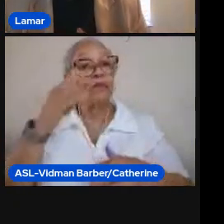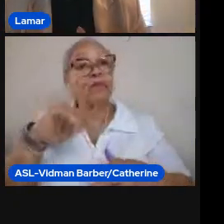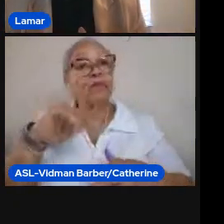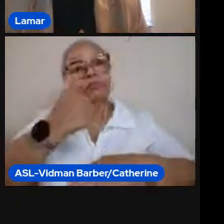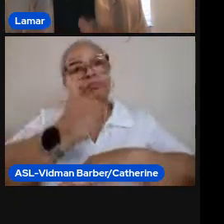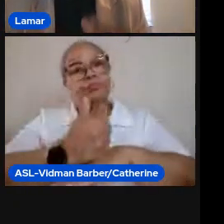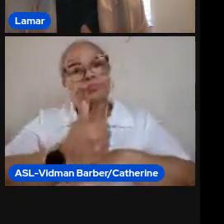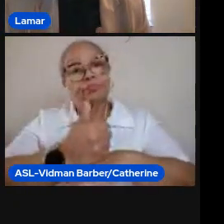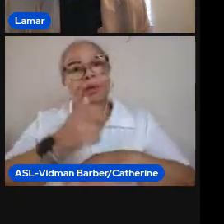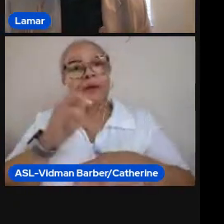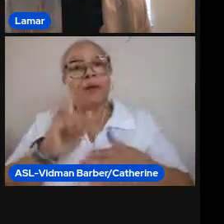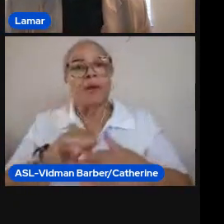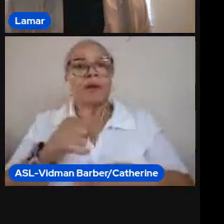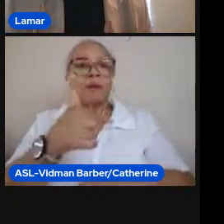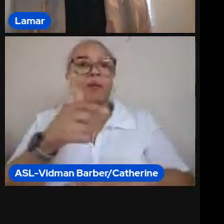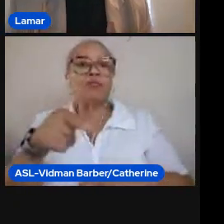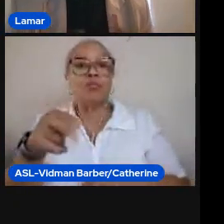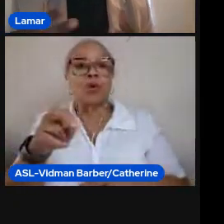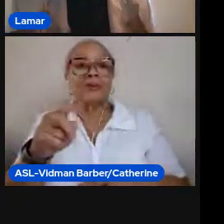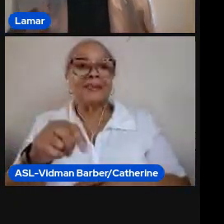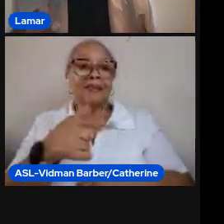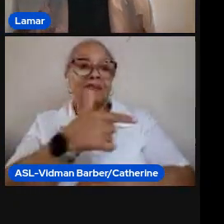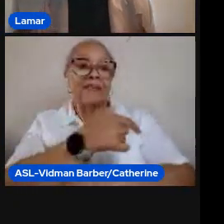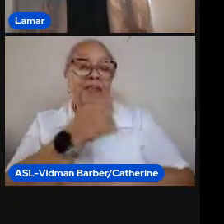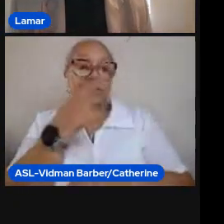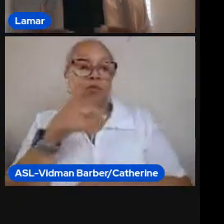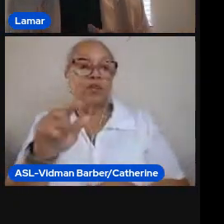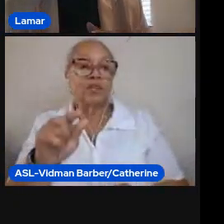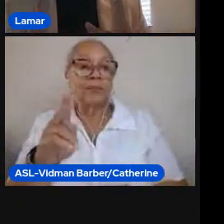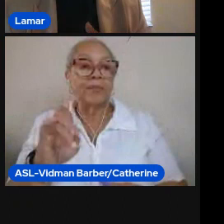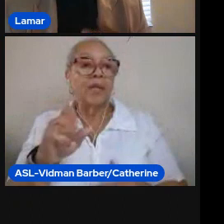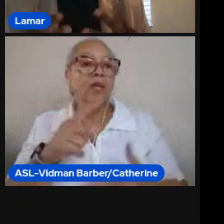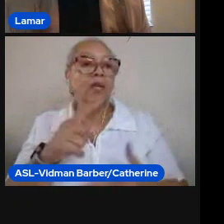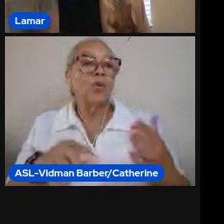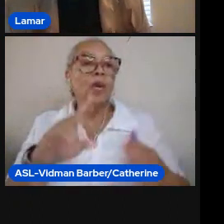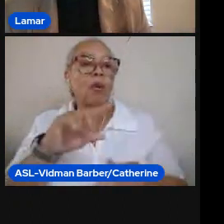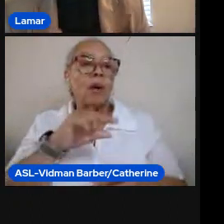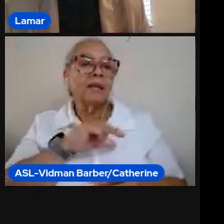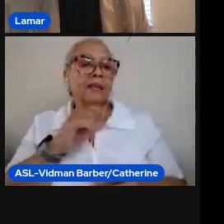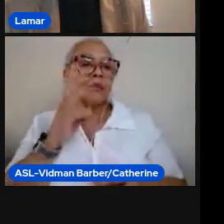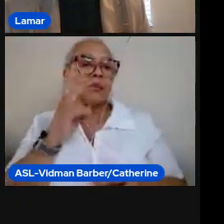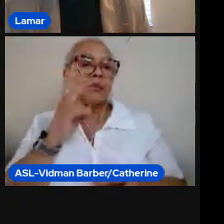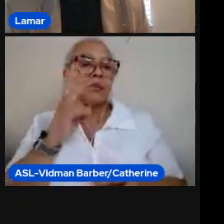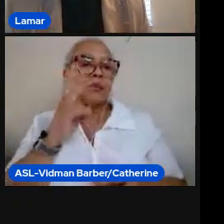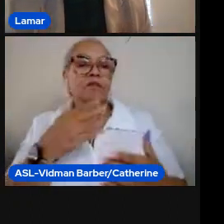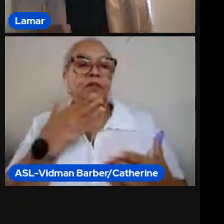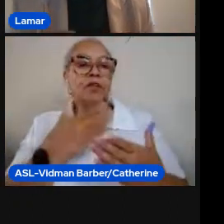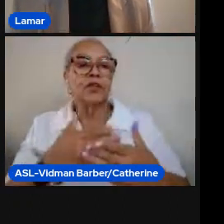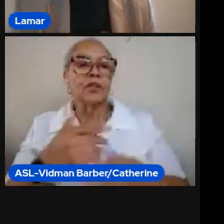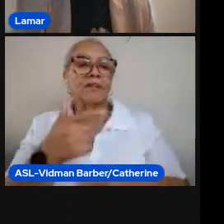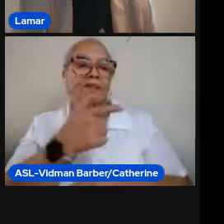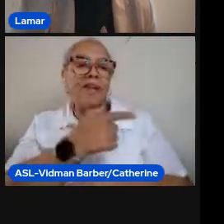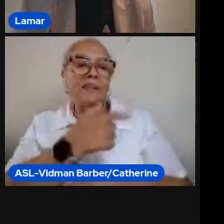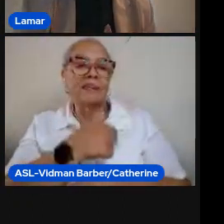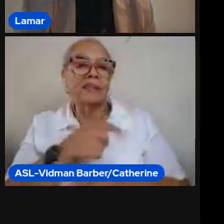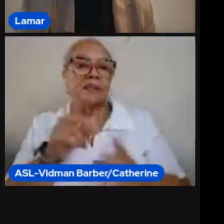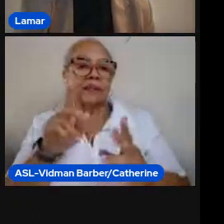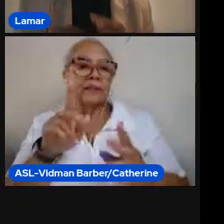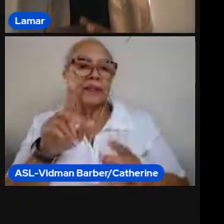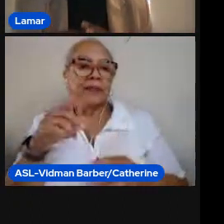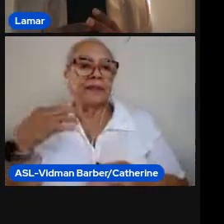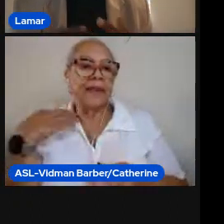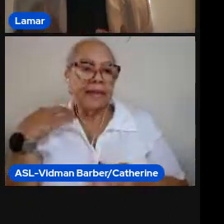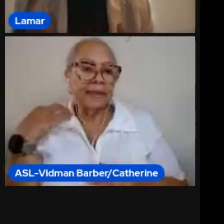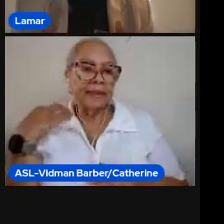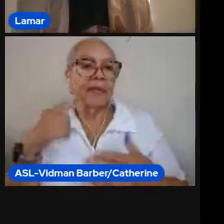protein vaccine for GBS, what qualities would we look for in a good vaccine candidate? Well, first of all, the